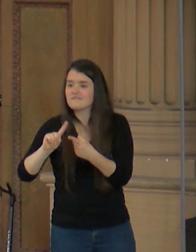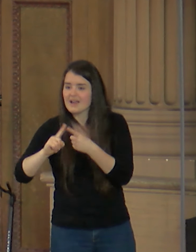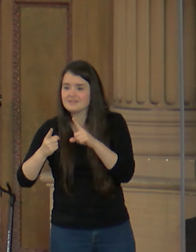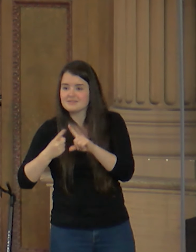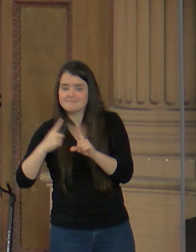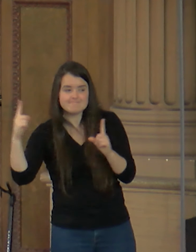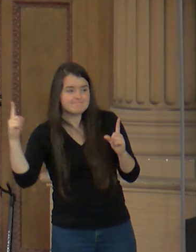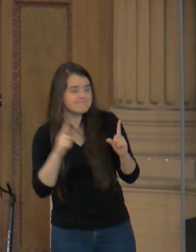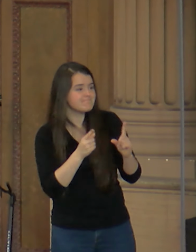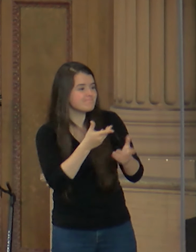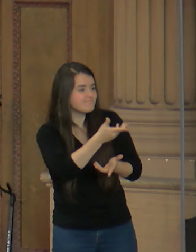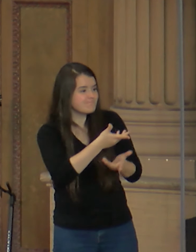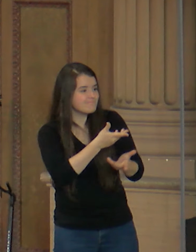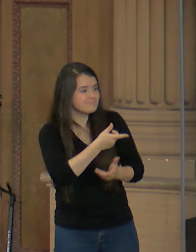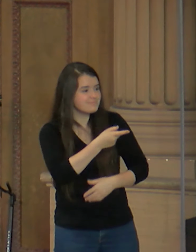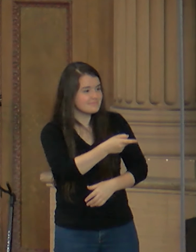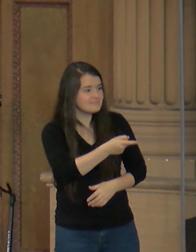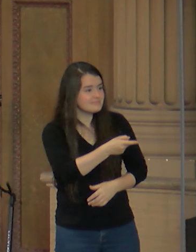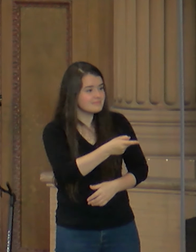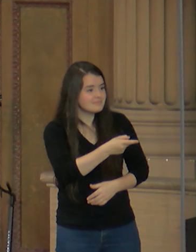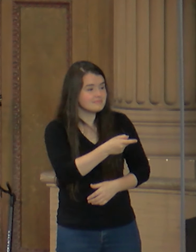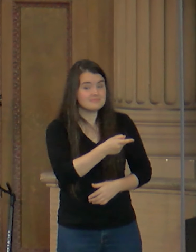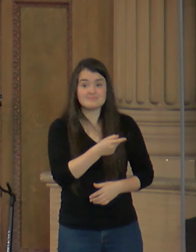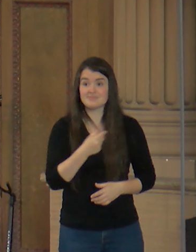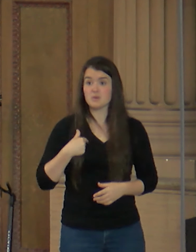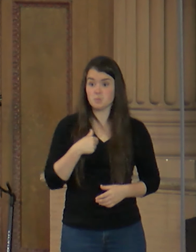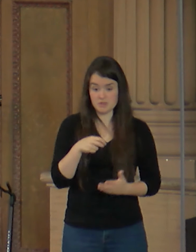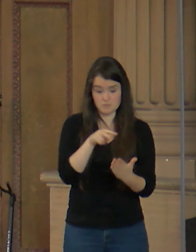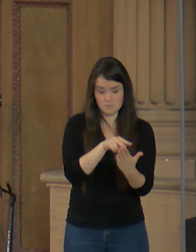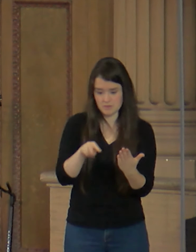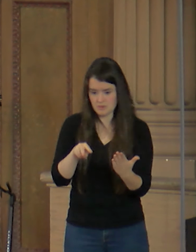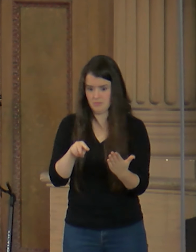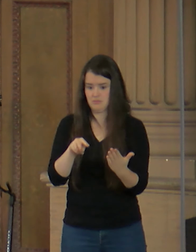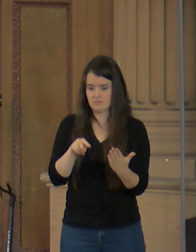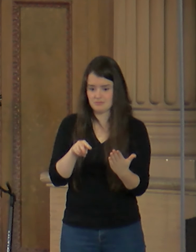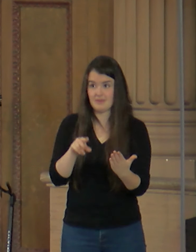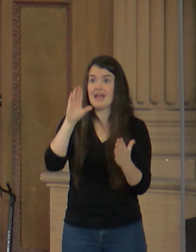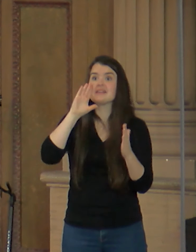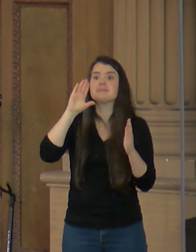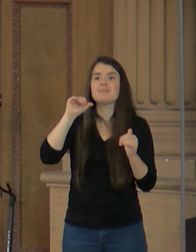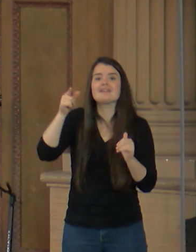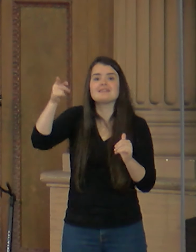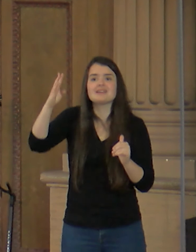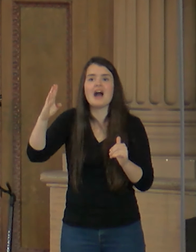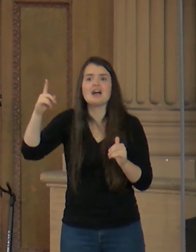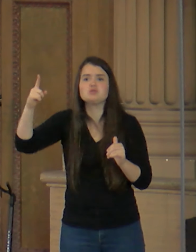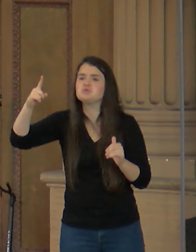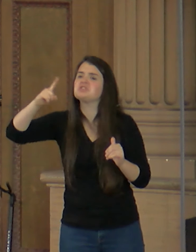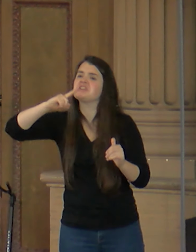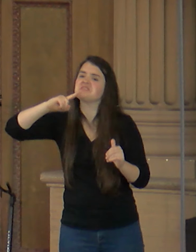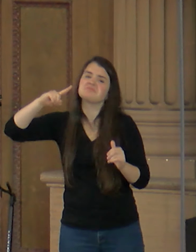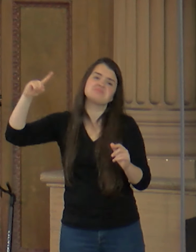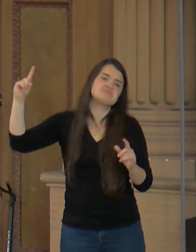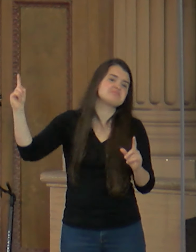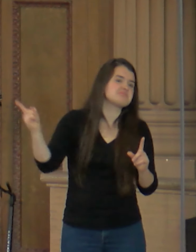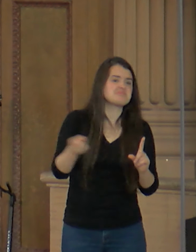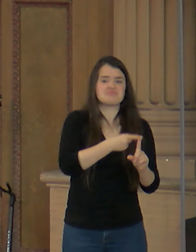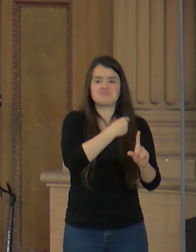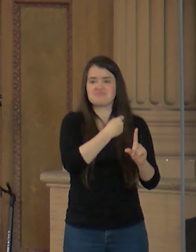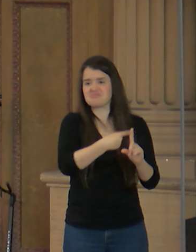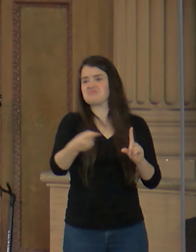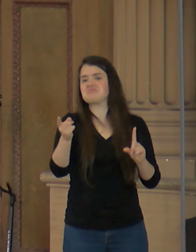Now, you might expect God to immediately just lay Job out, because Job has been saying some really harsh things about God. In Job 16, verse